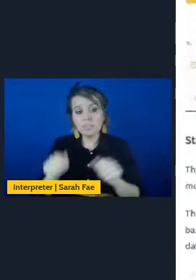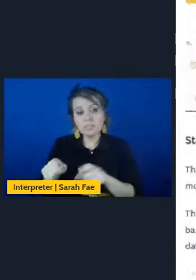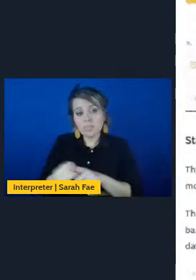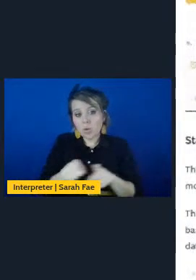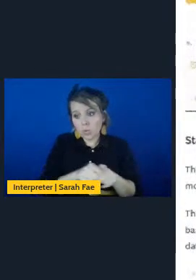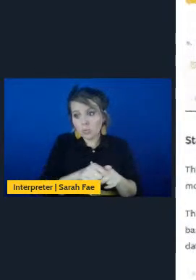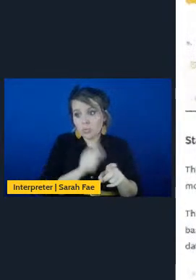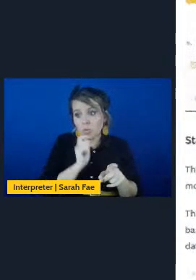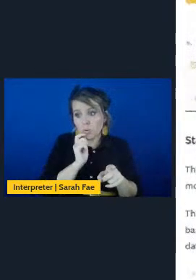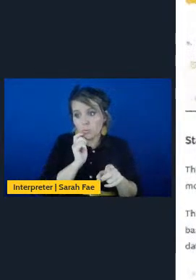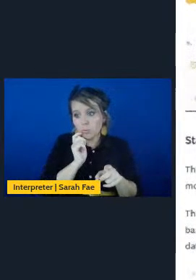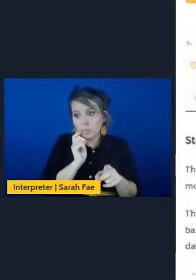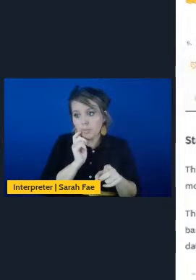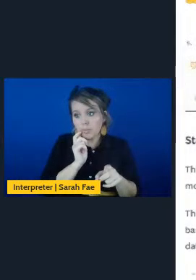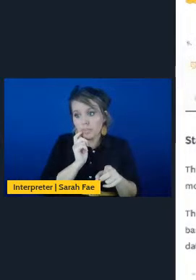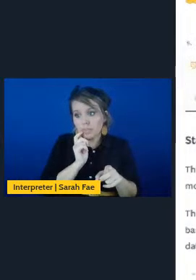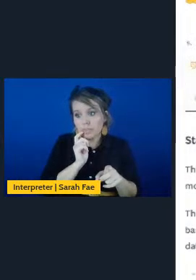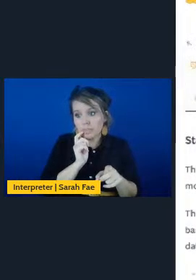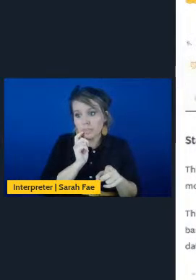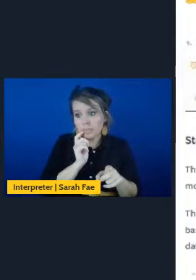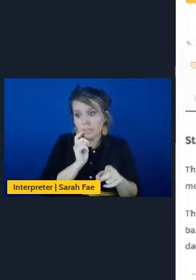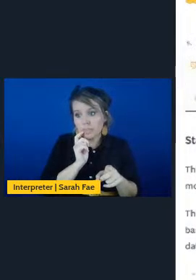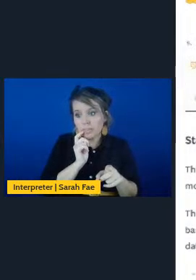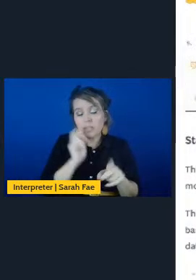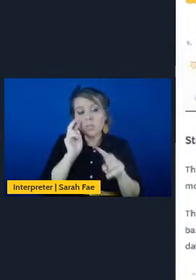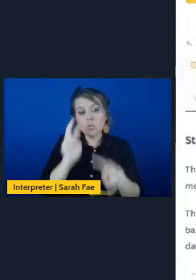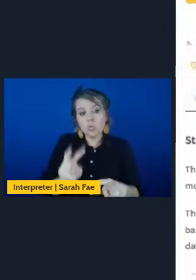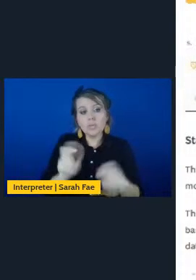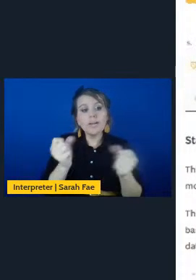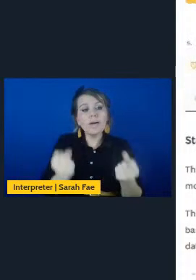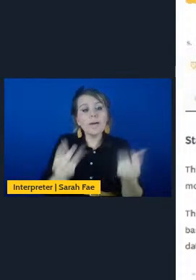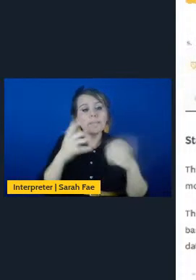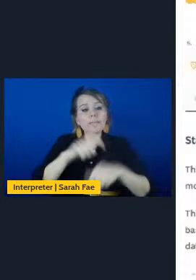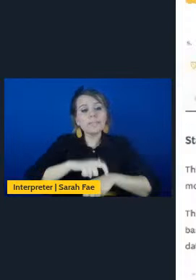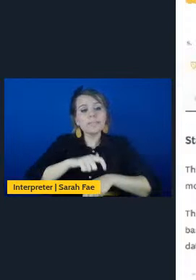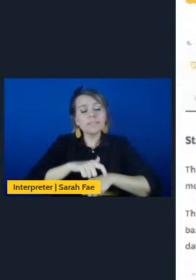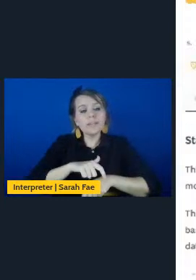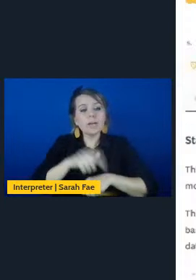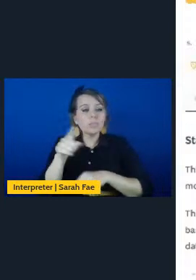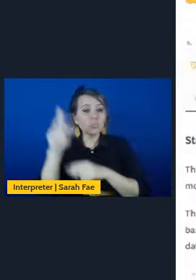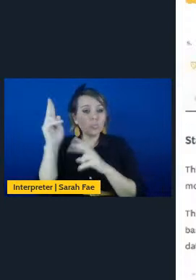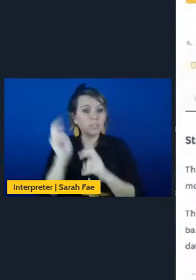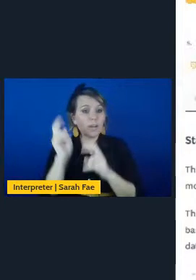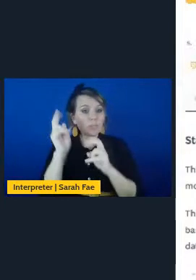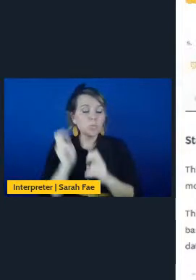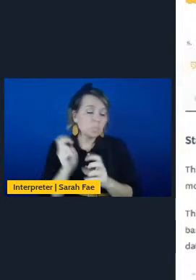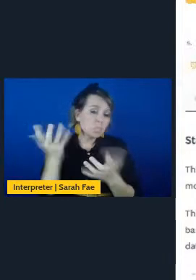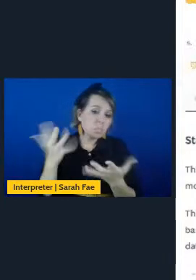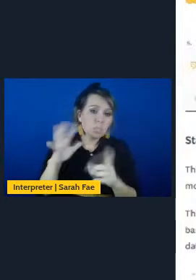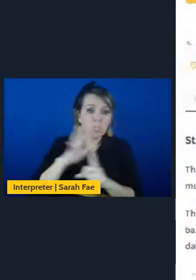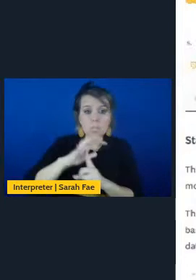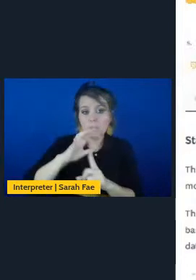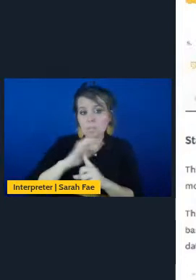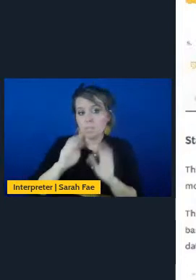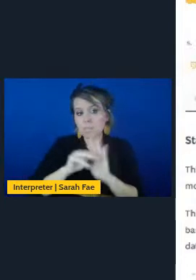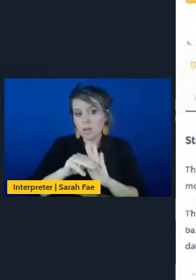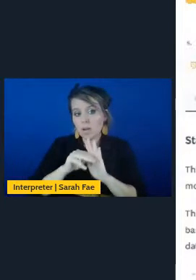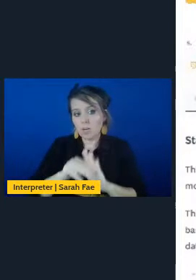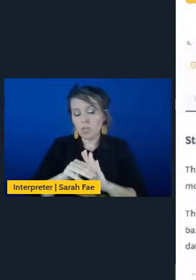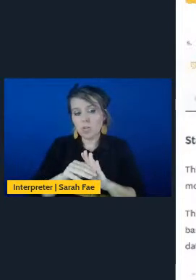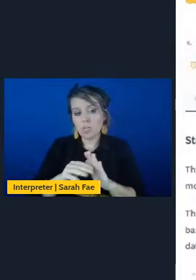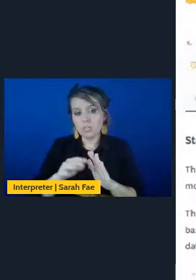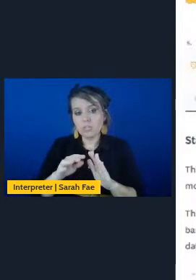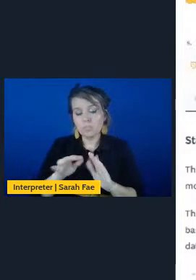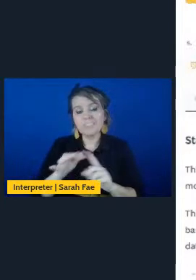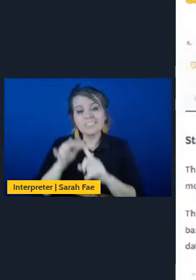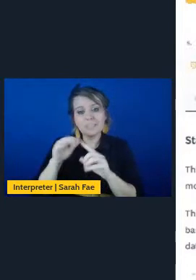additionally take a look at how many times this was being downloaded. So it's a pretty popular model, specifically in the